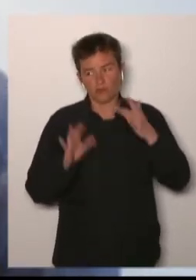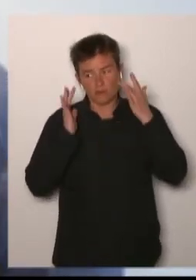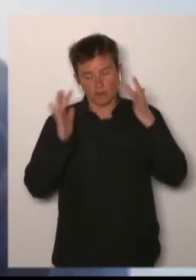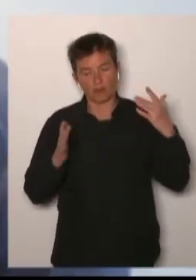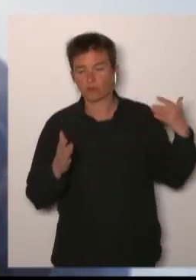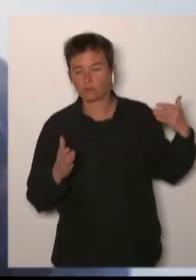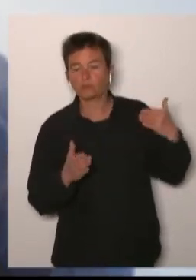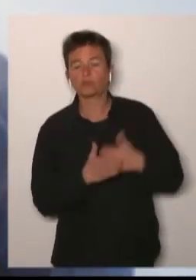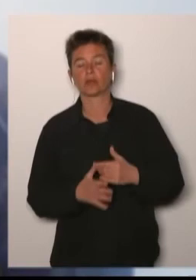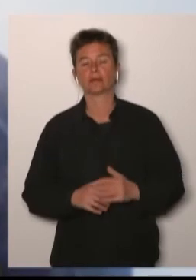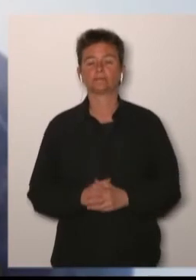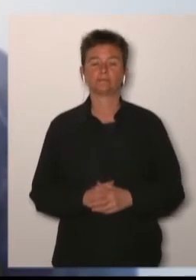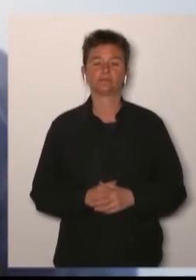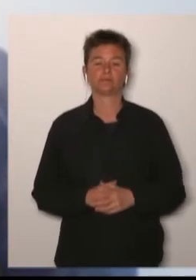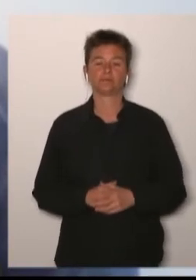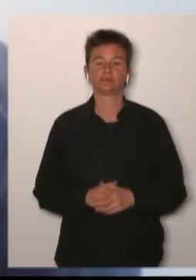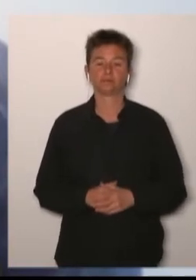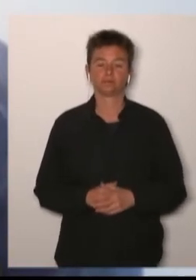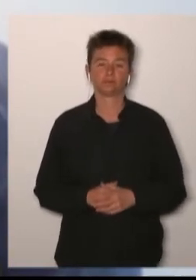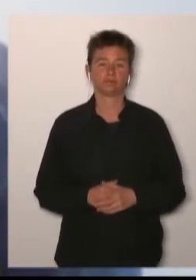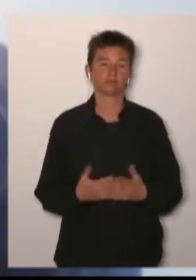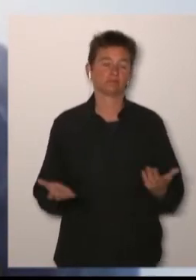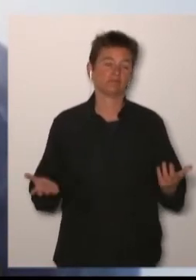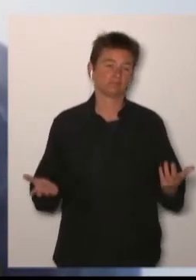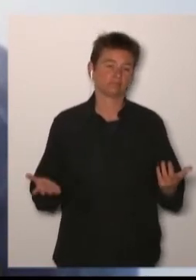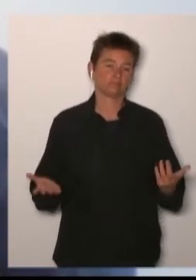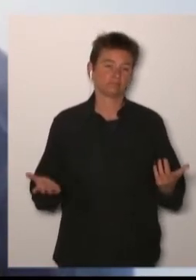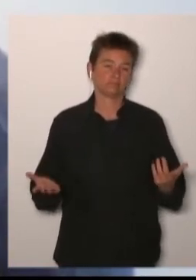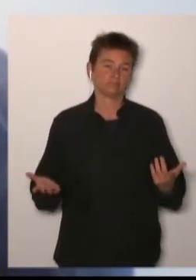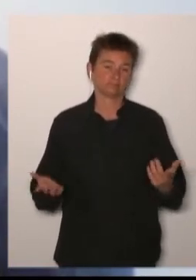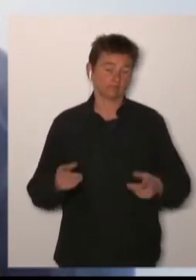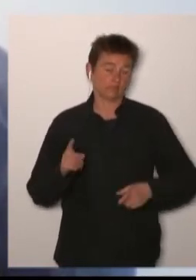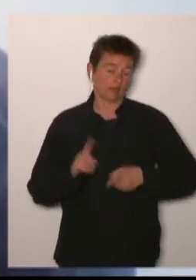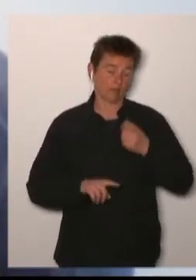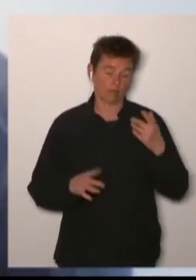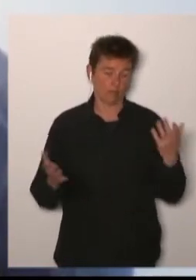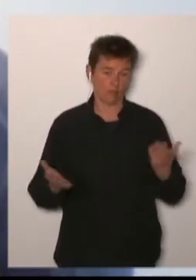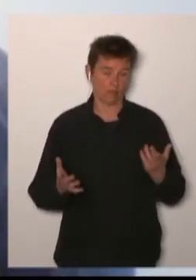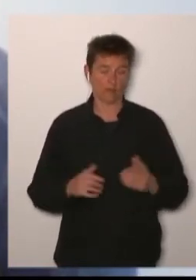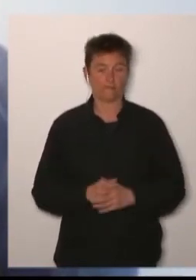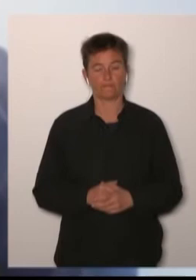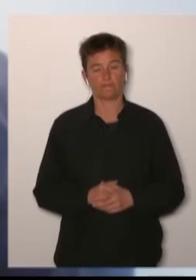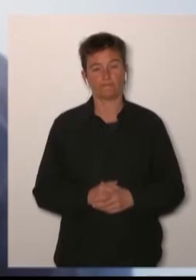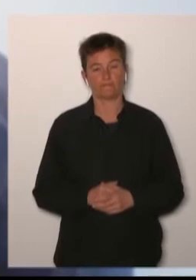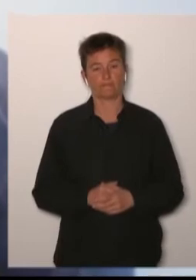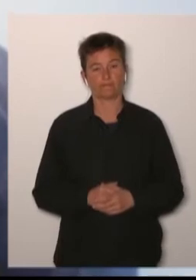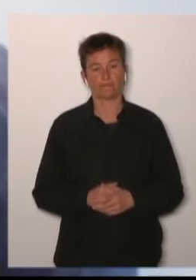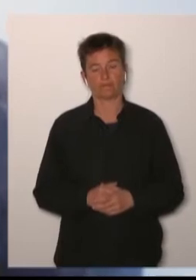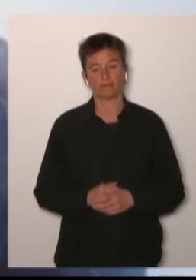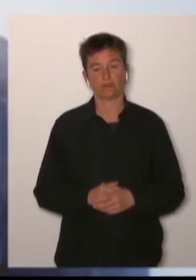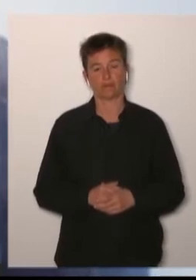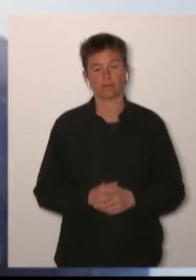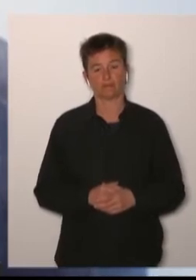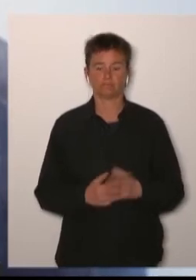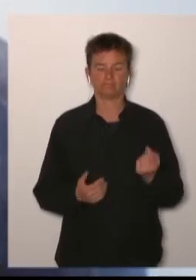there's a need for a stick and a carrot. You know, otherwise I don't think we will see innovation in areas, as you said, where